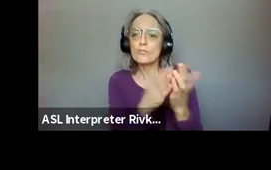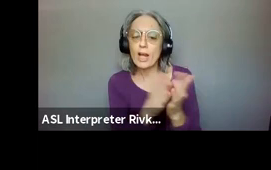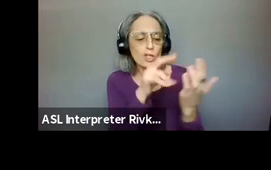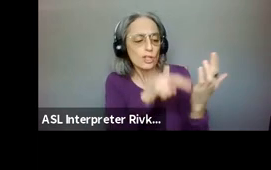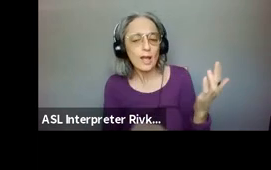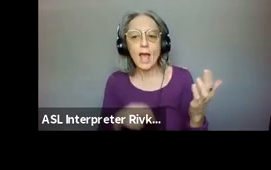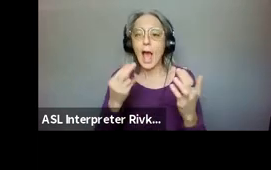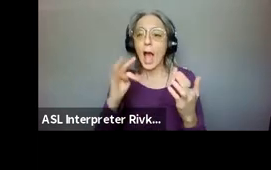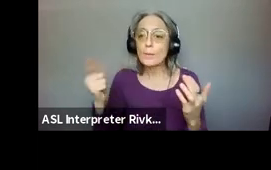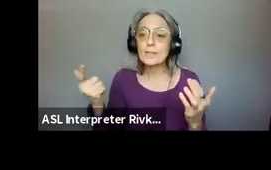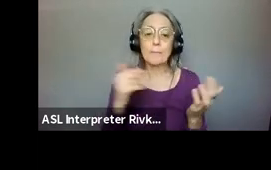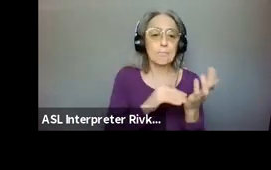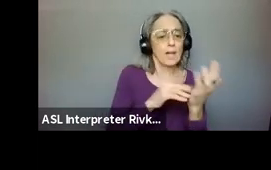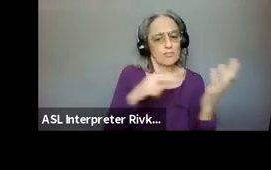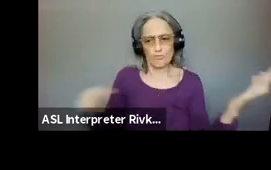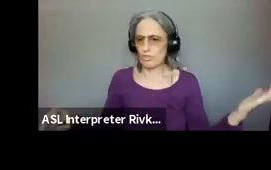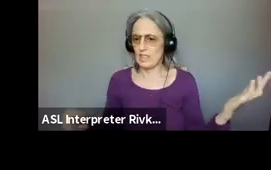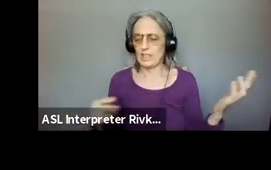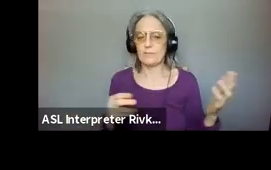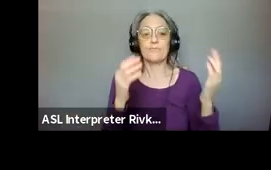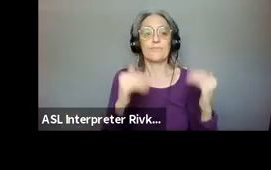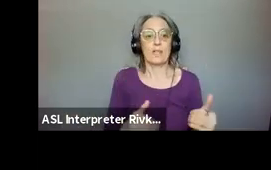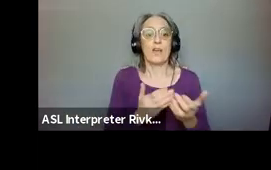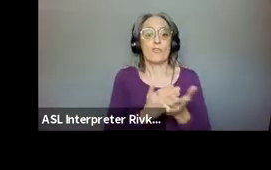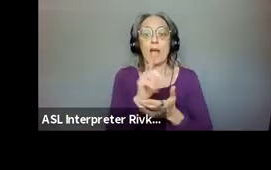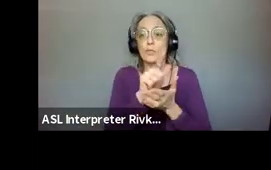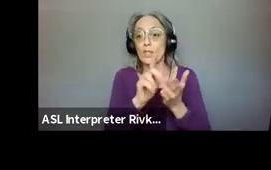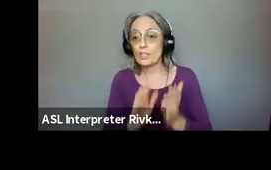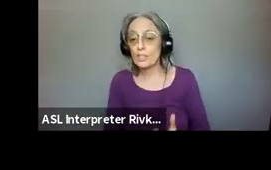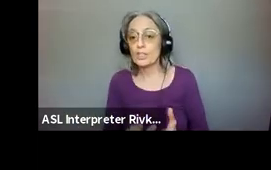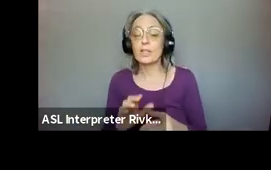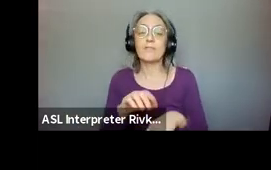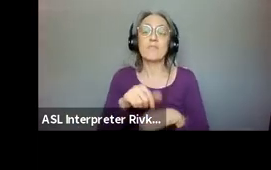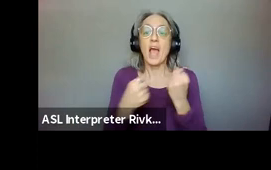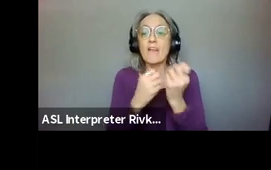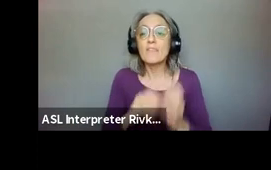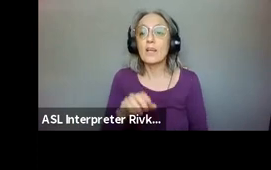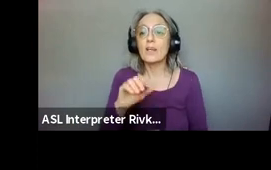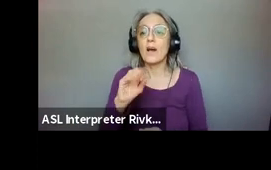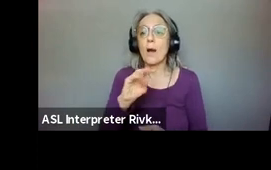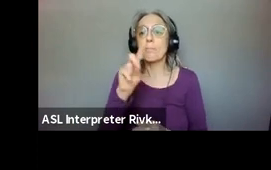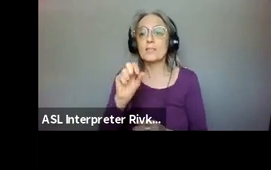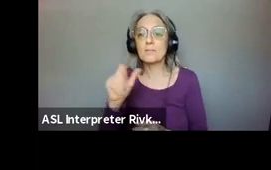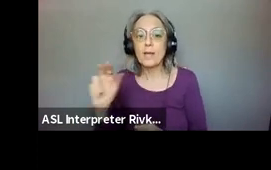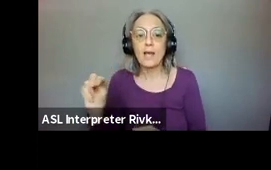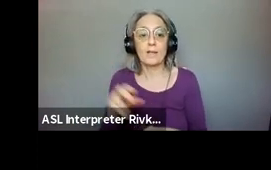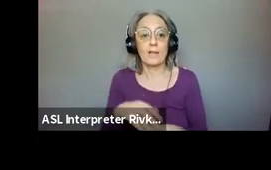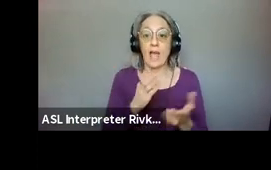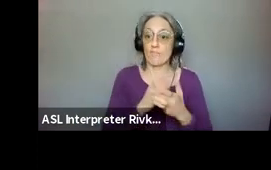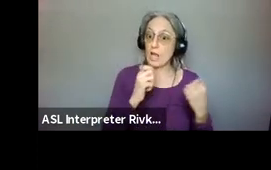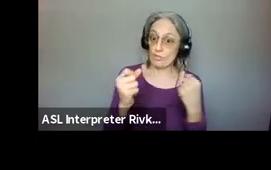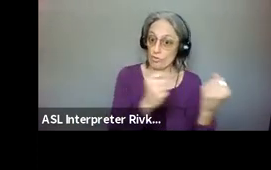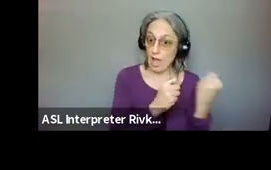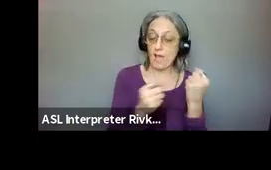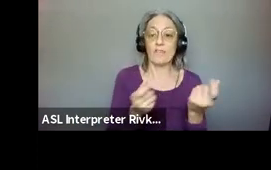have a right to private communications with an attorney, an ombudsman, or another advocate. They have a right to drive still if they are legally able to operate a